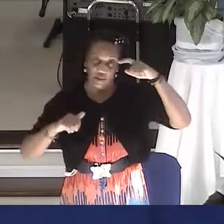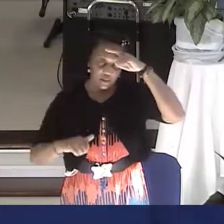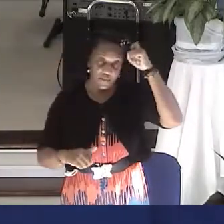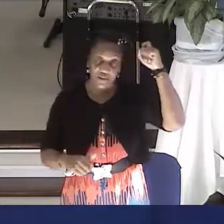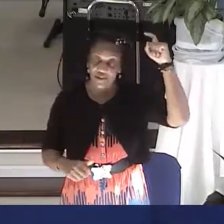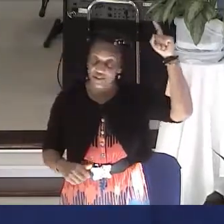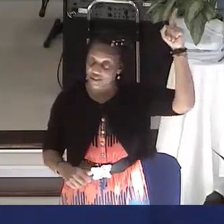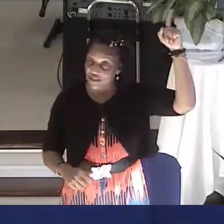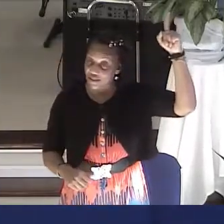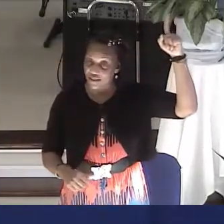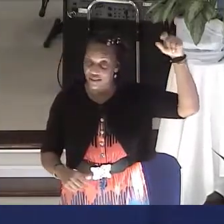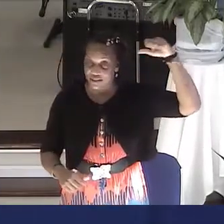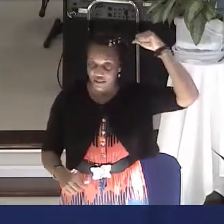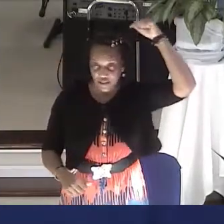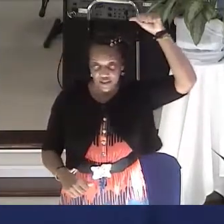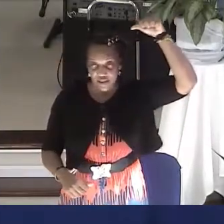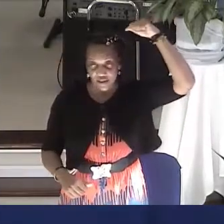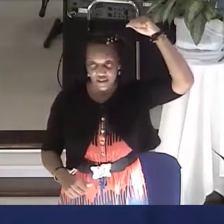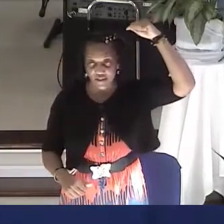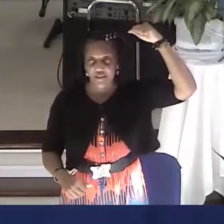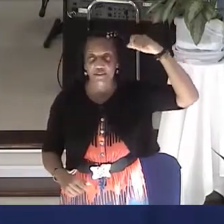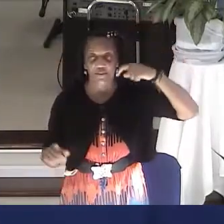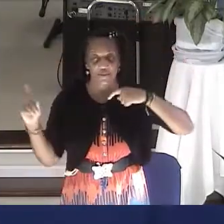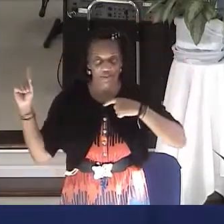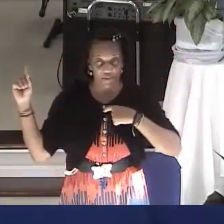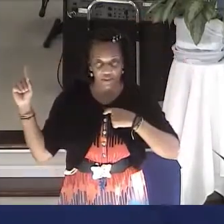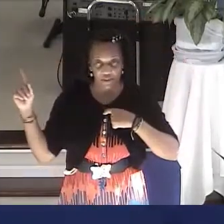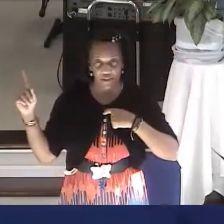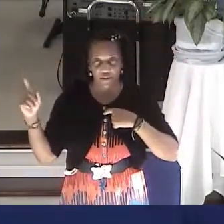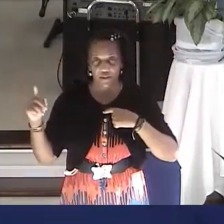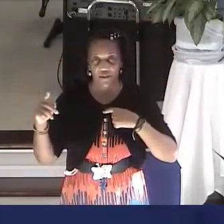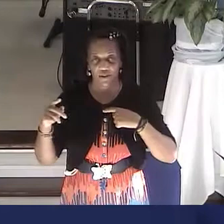Hey, to preach the gospel.